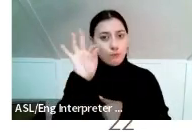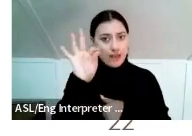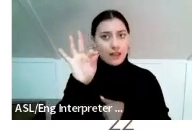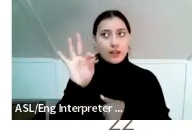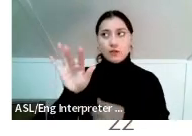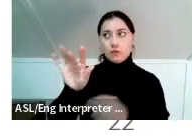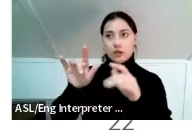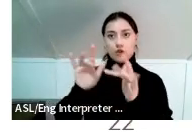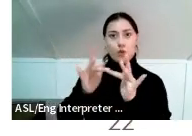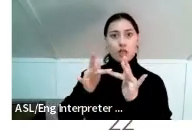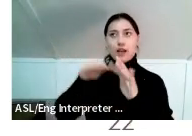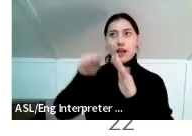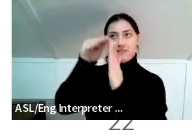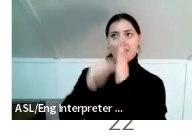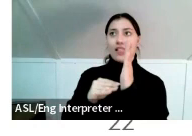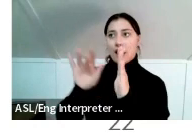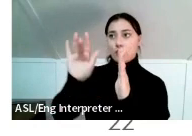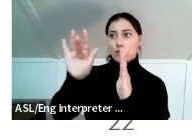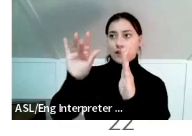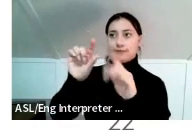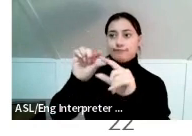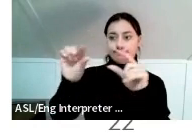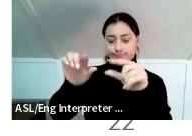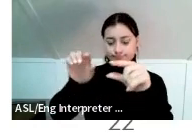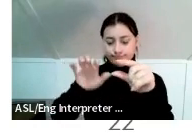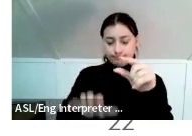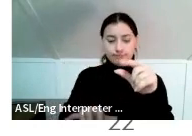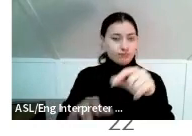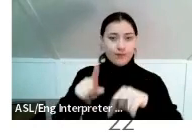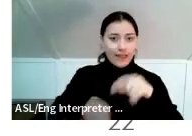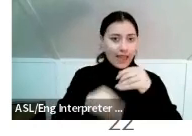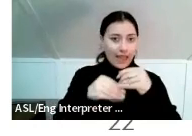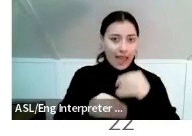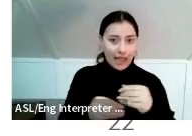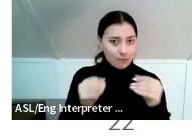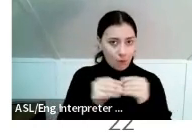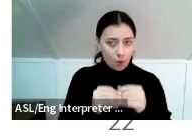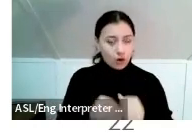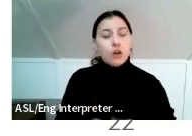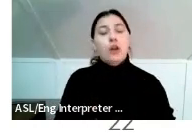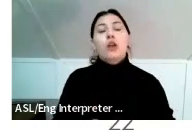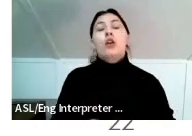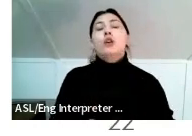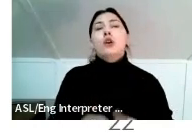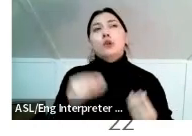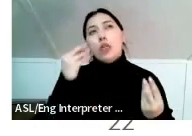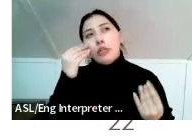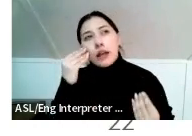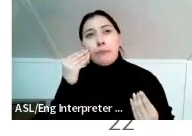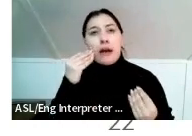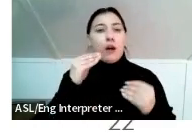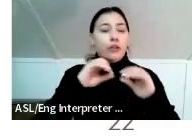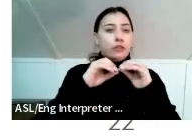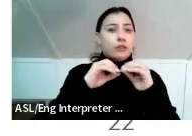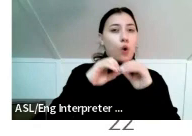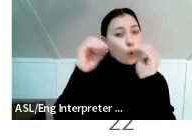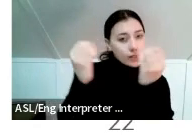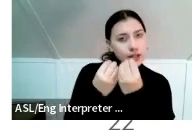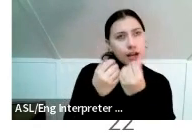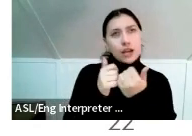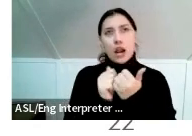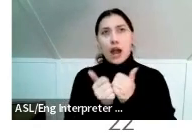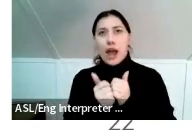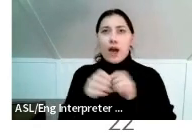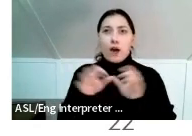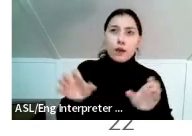down. So take a look at both questions. Think about how your organization exists and how you relate to